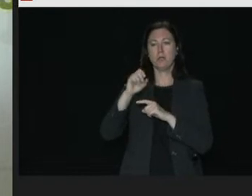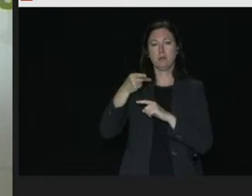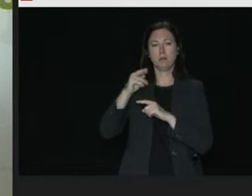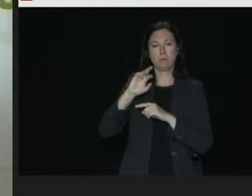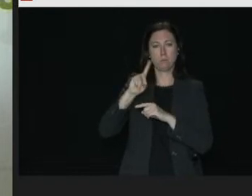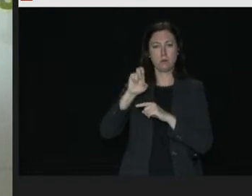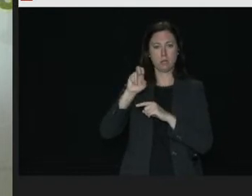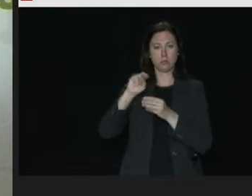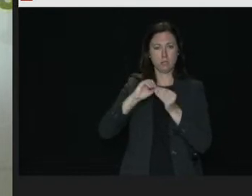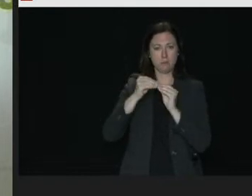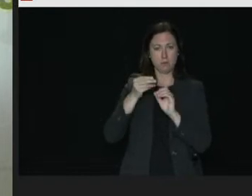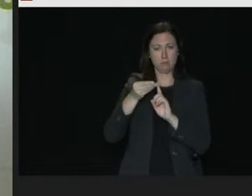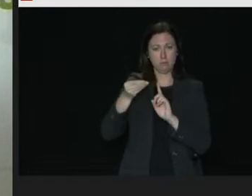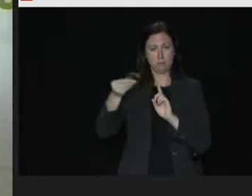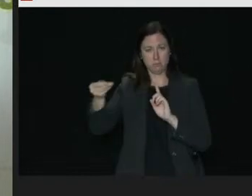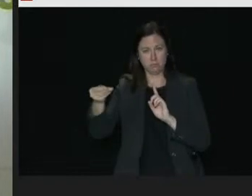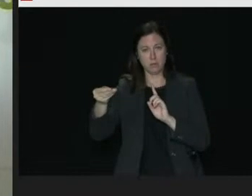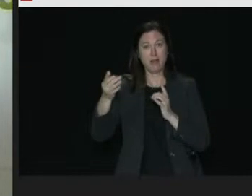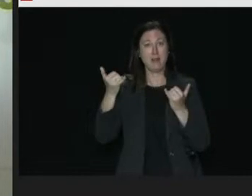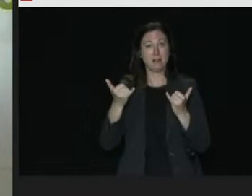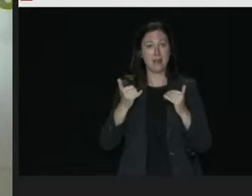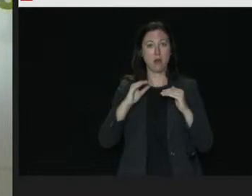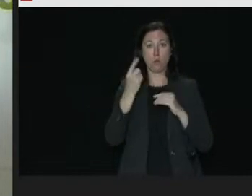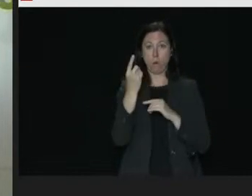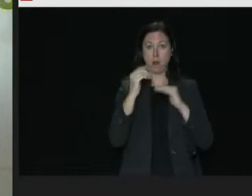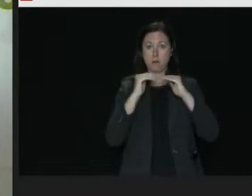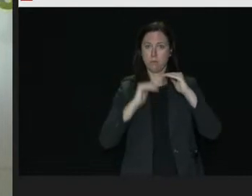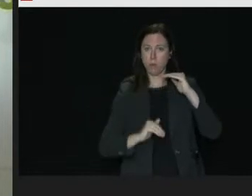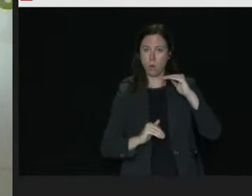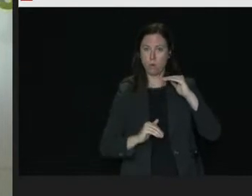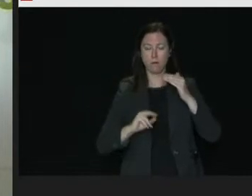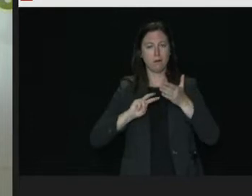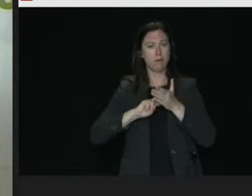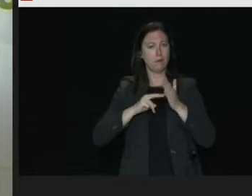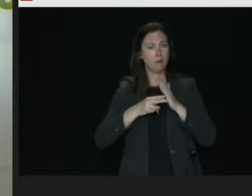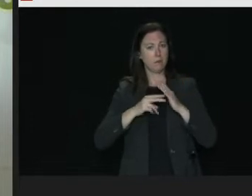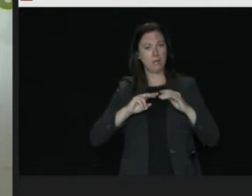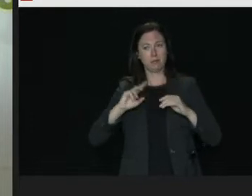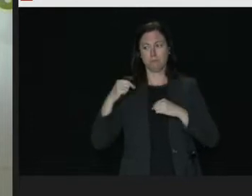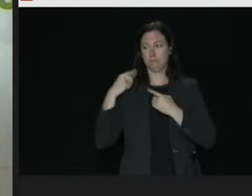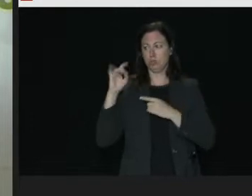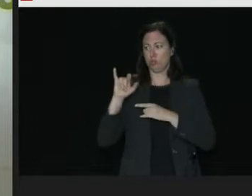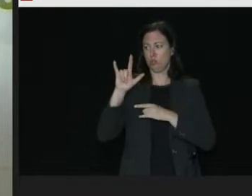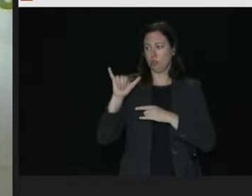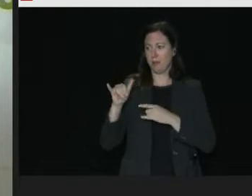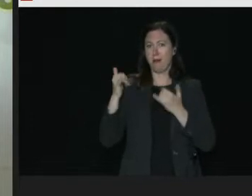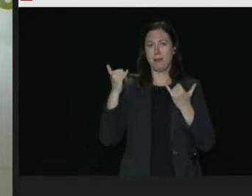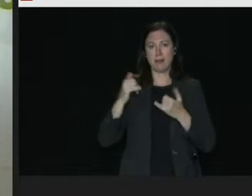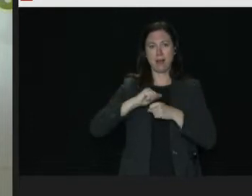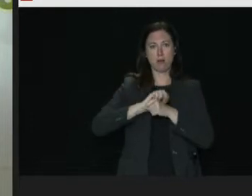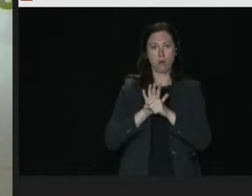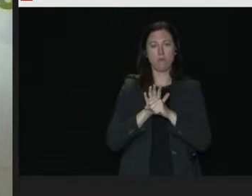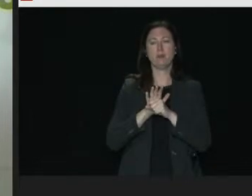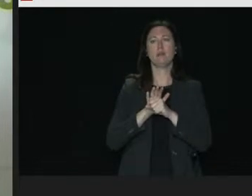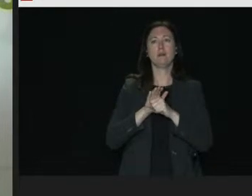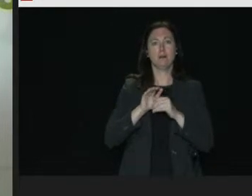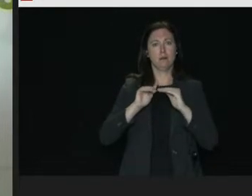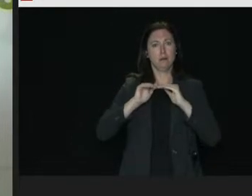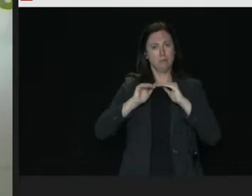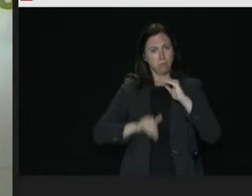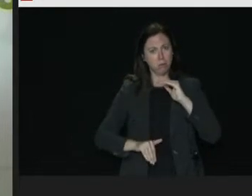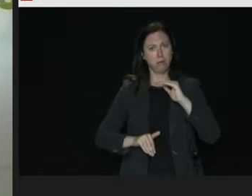below 1. This means that for the first time since mid-July, the epidemic has dropped out of a growth